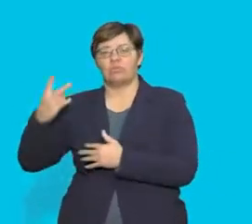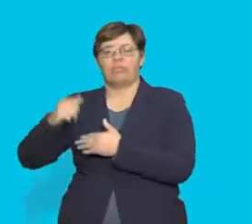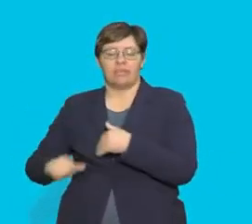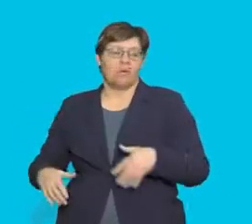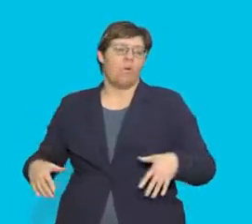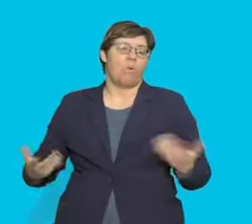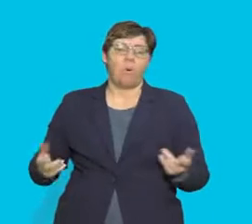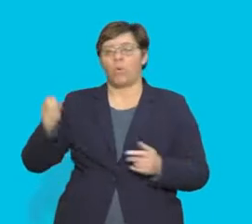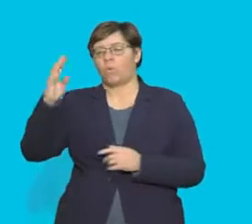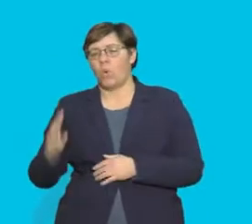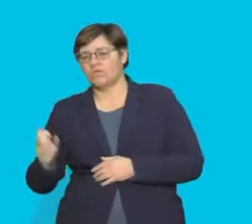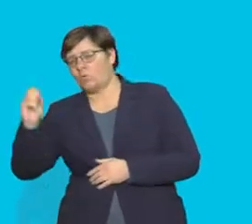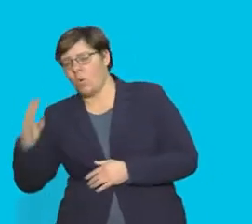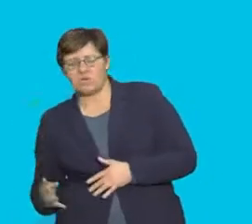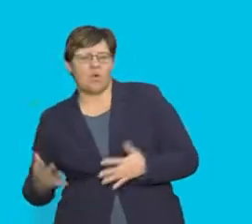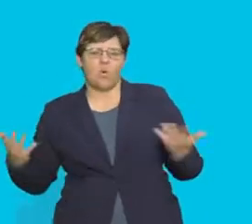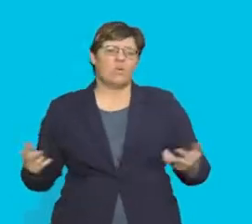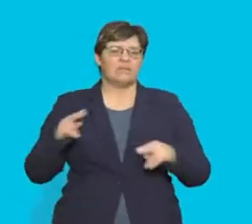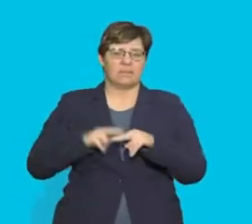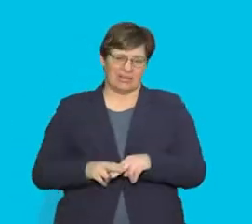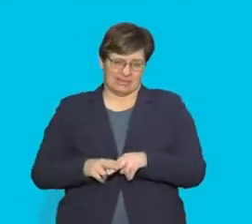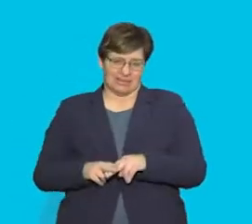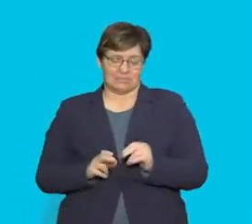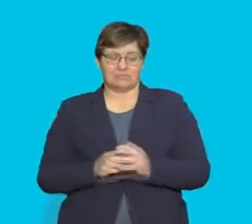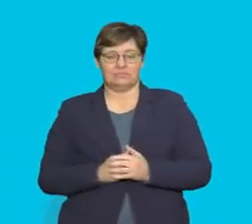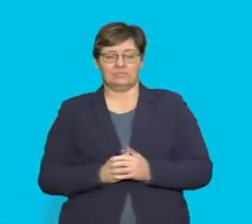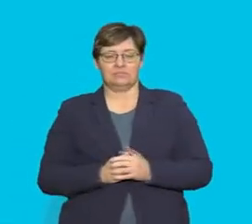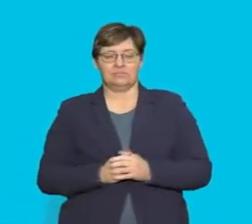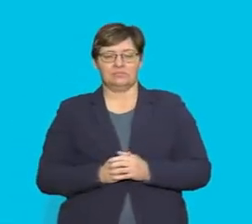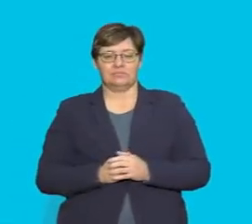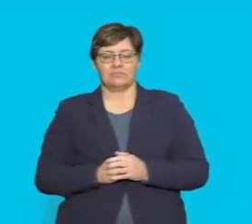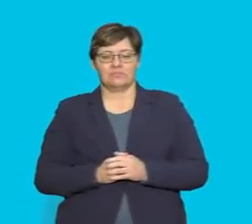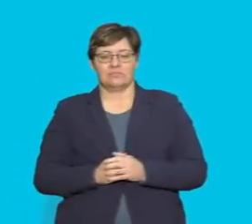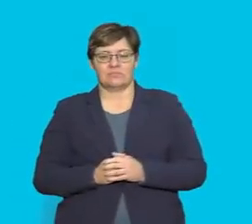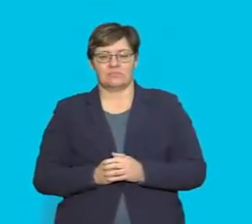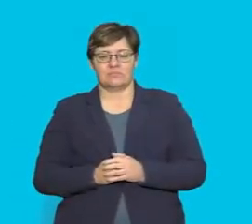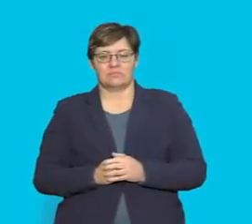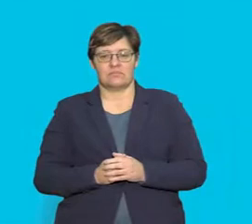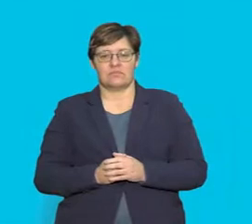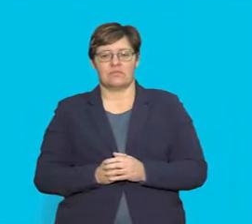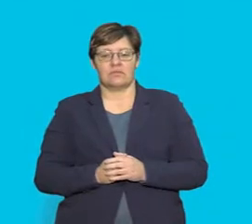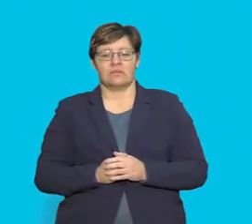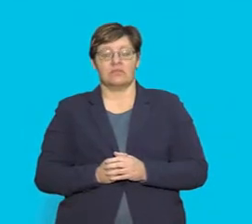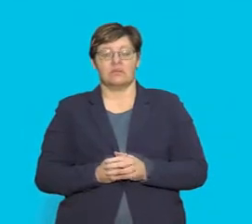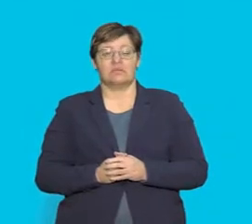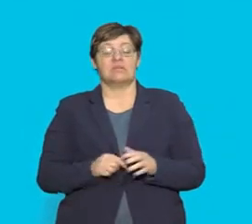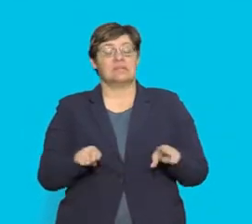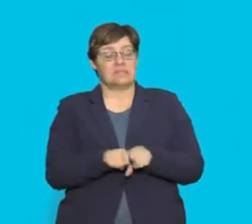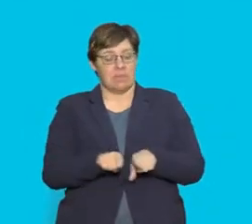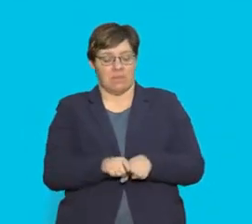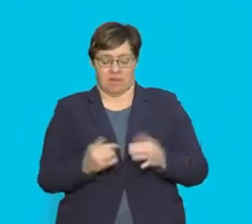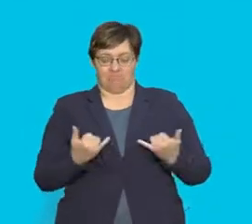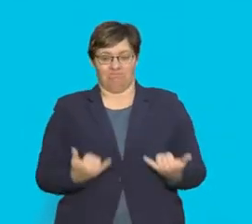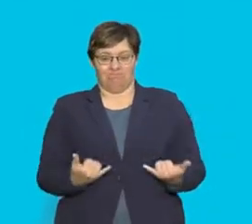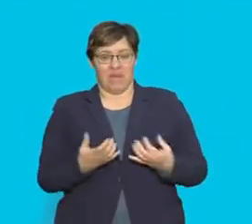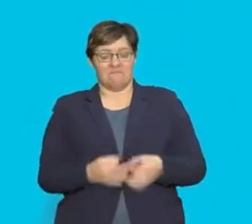at times it can be quarterly, at times it can be semi-annual. Some people make payments that way. And then